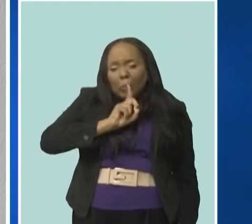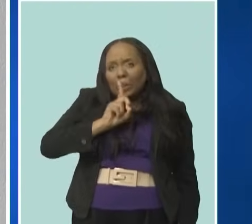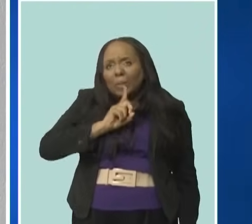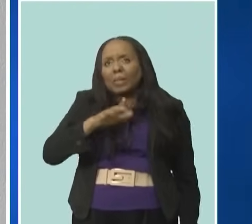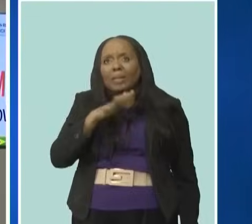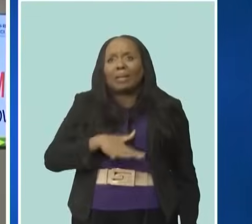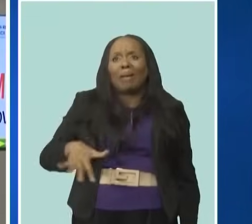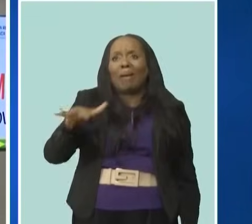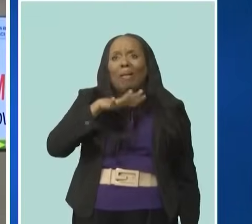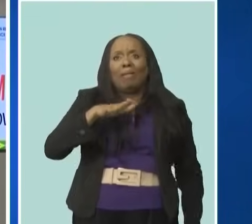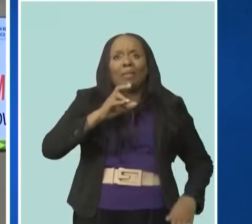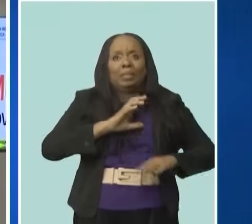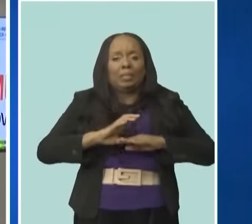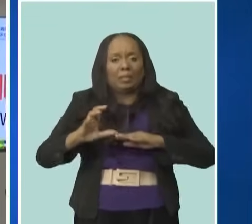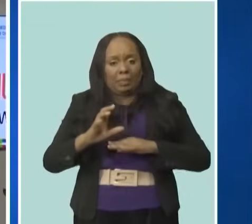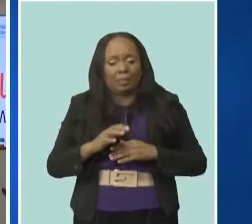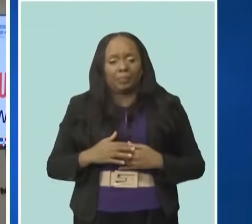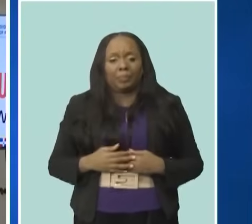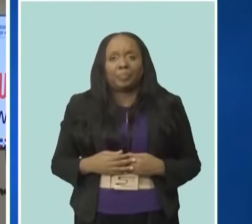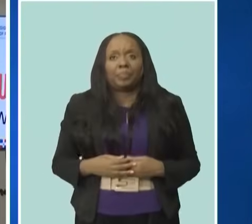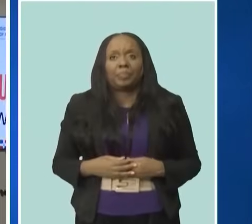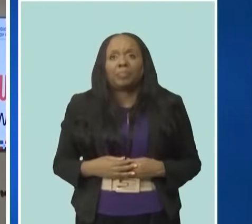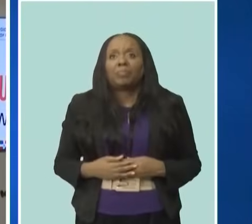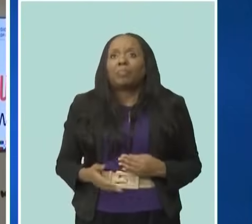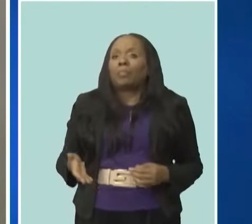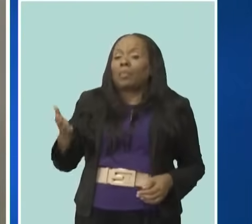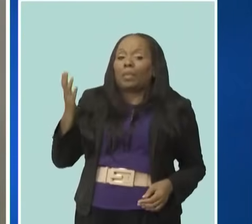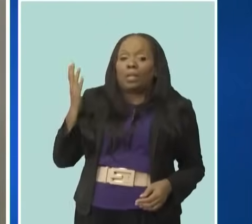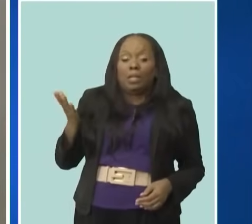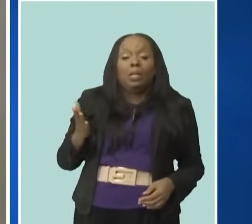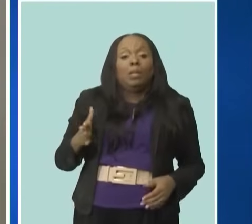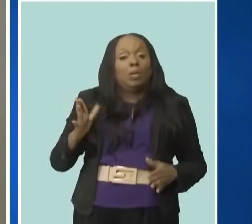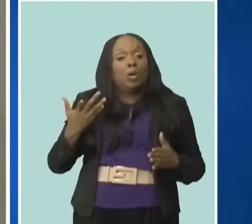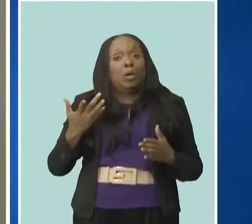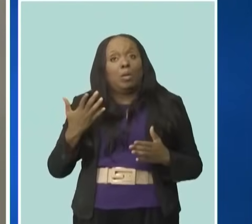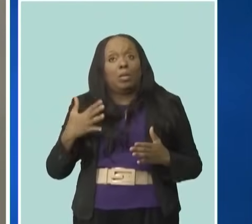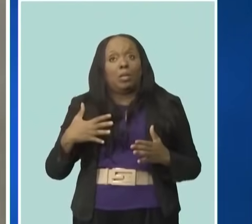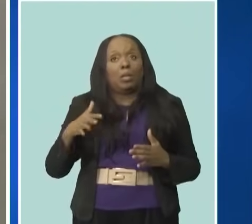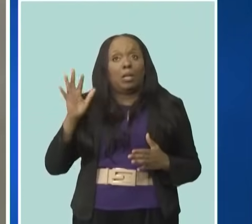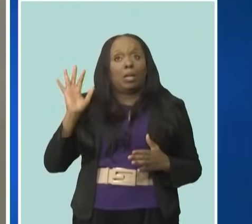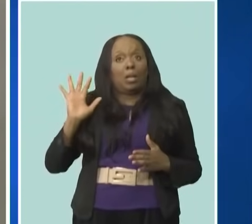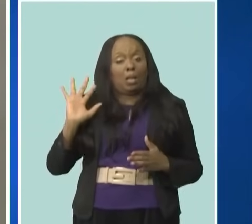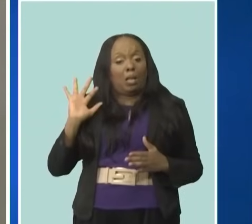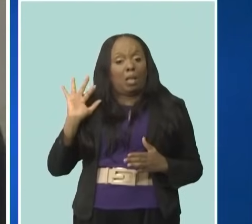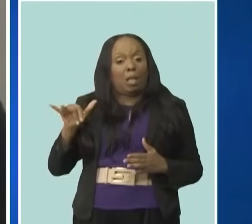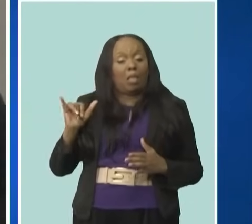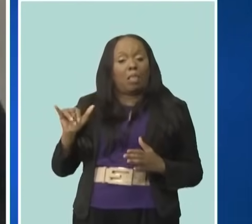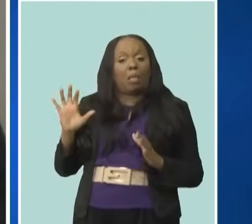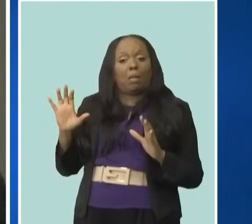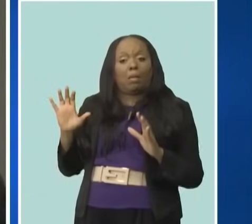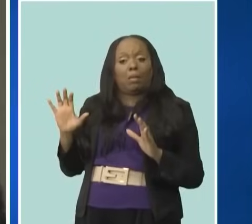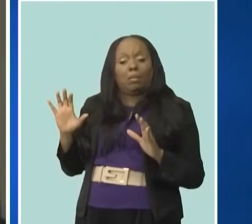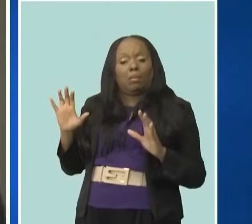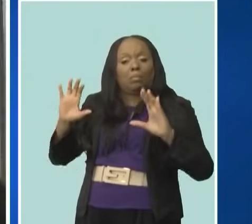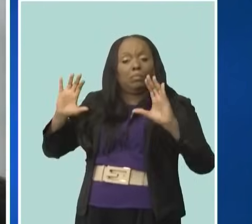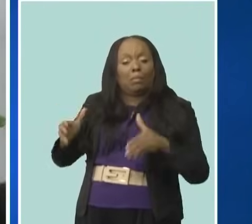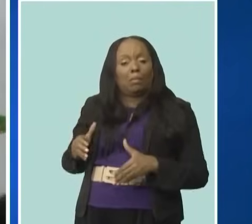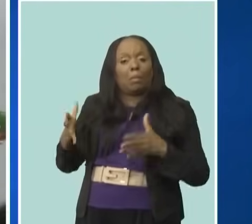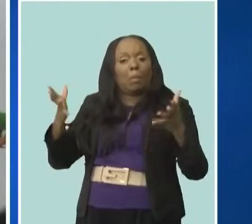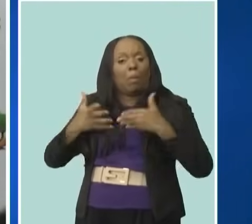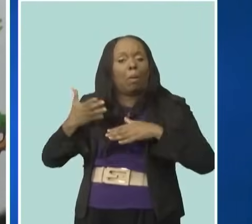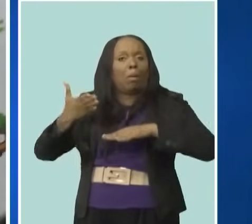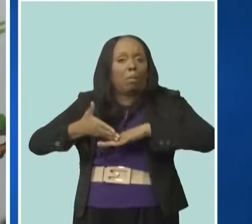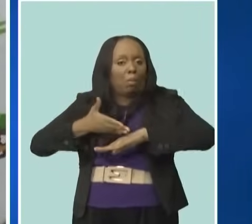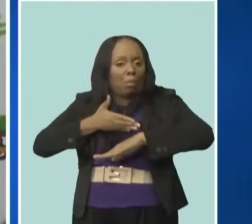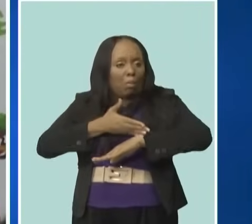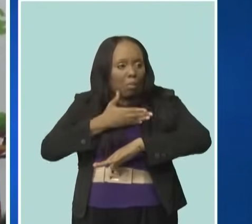Caribbean. The conference themed Caribbean Psychology Building Mental Health Resiliencies, Empowering Our Communities, is organized